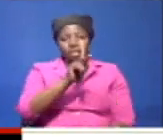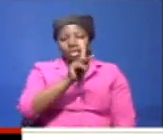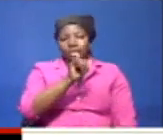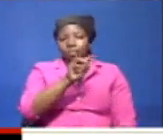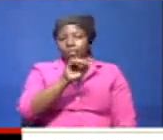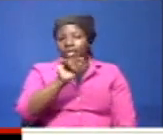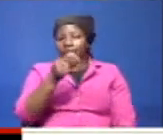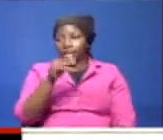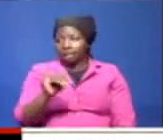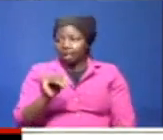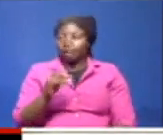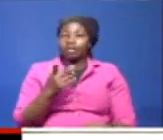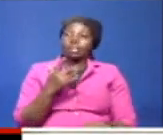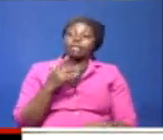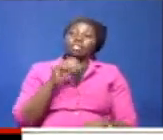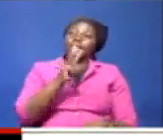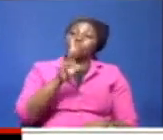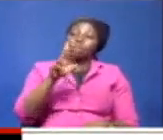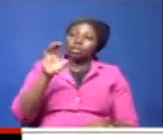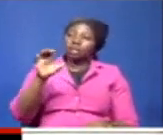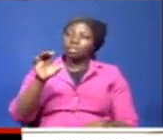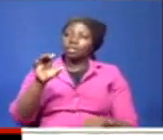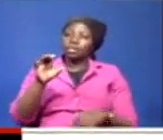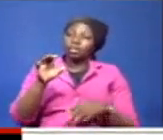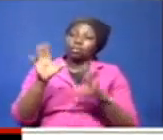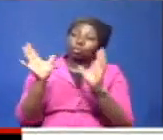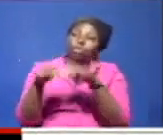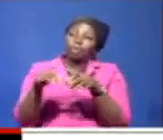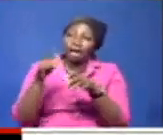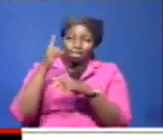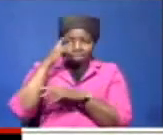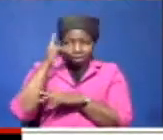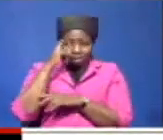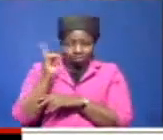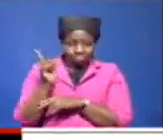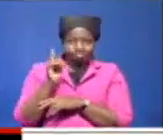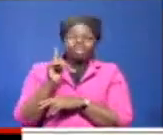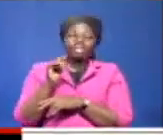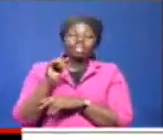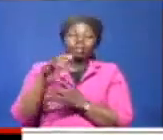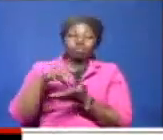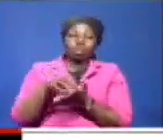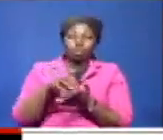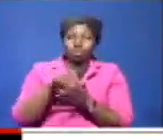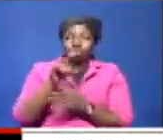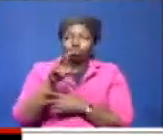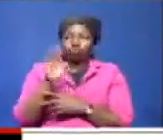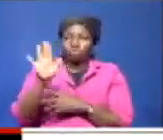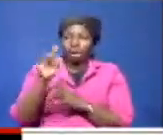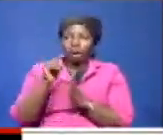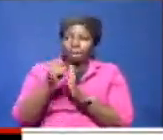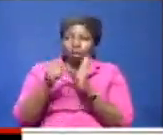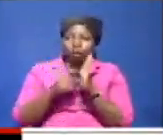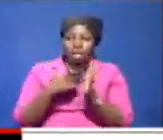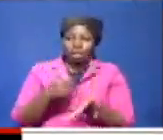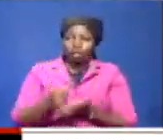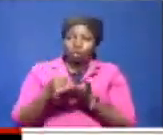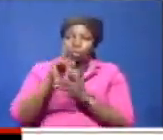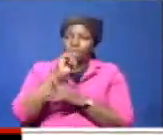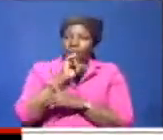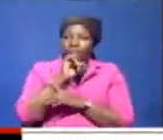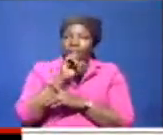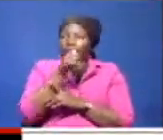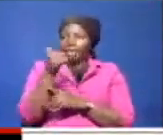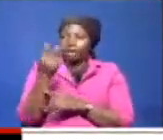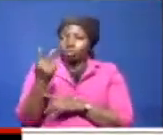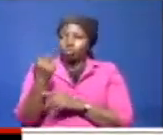the WRC 3 category, McRae is now, I think, lying second. So his points have helped him. The other two don't do the loop,